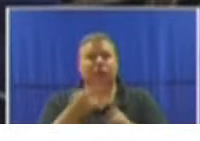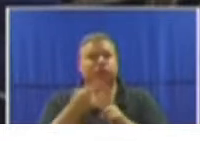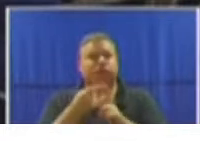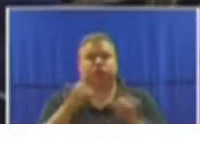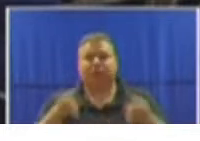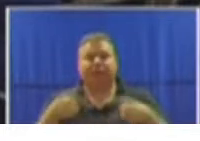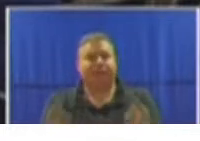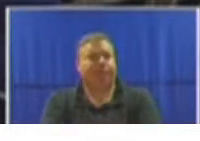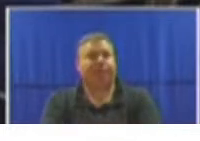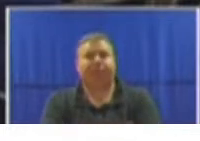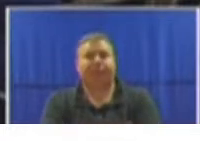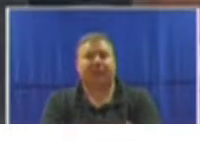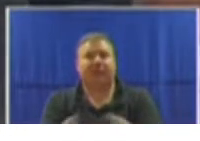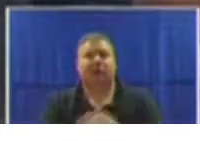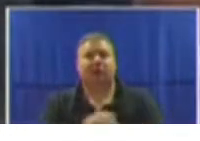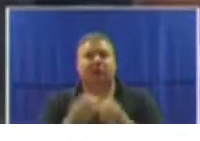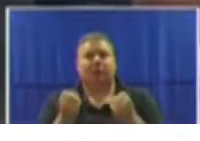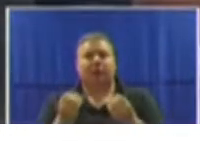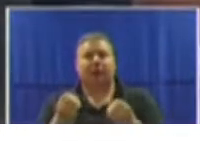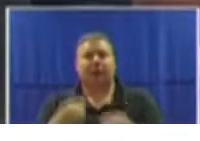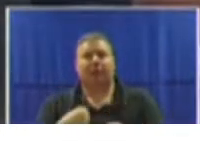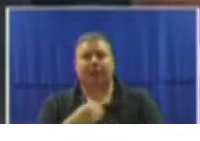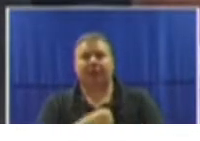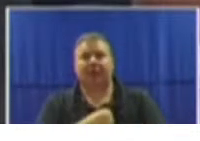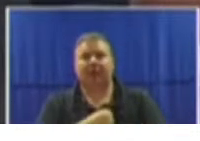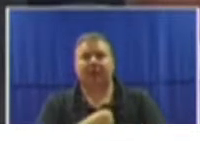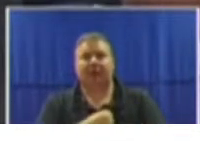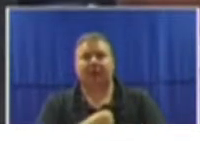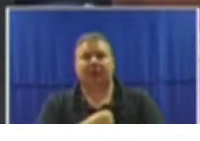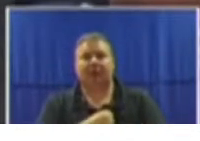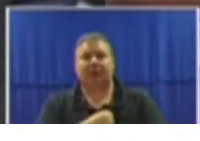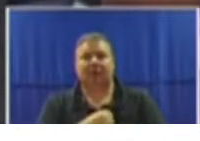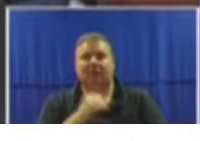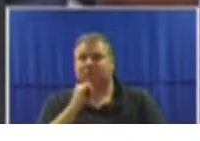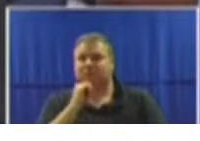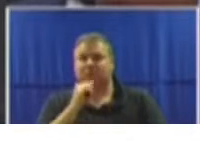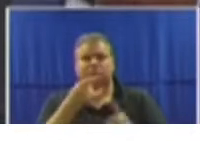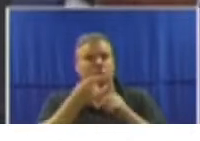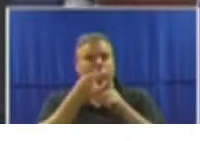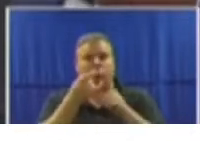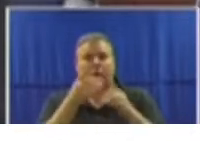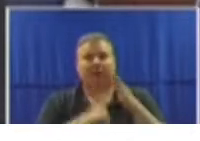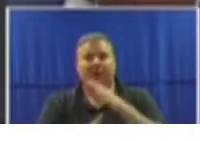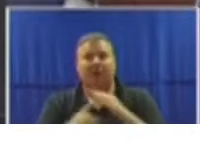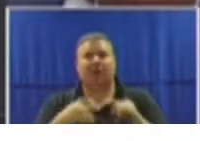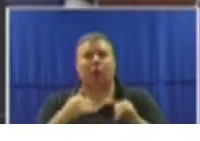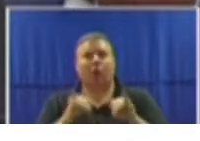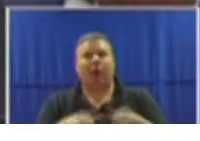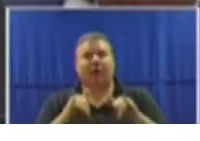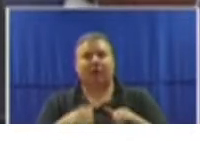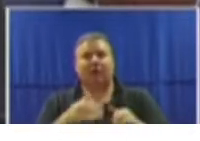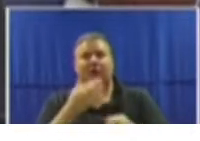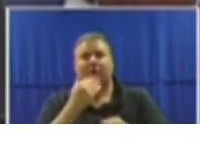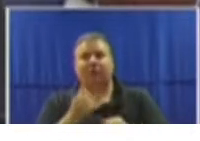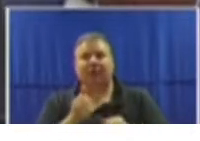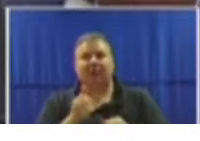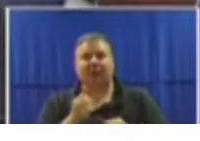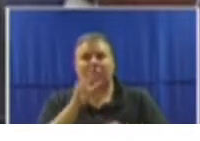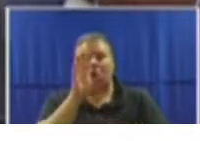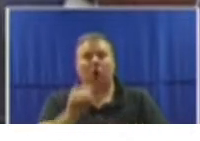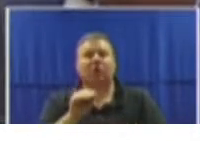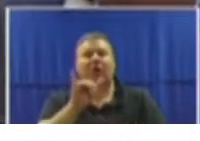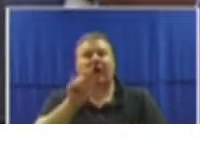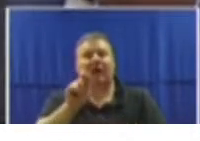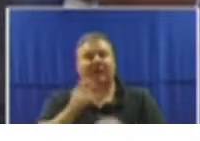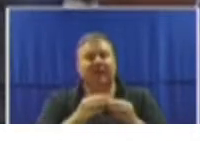there are numerous members who aren't on the platform that are in the waiting room. So if you could please ask IT just to